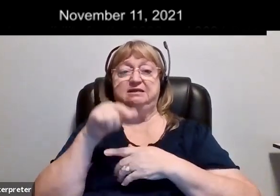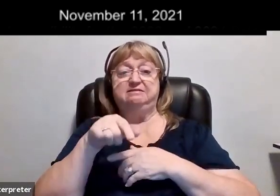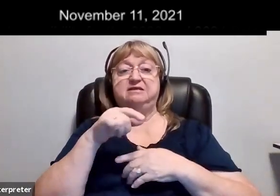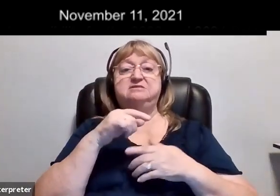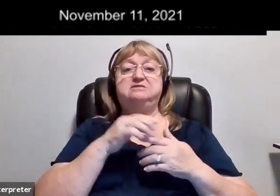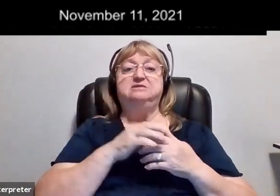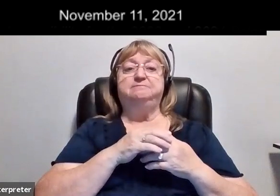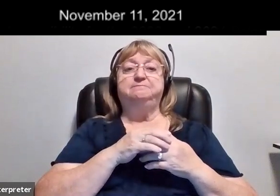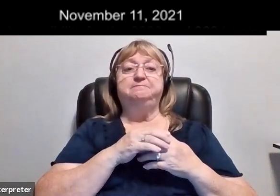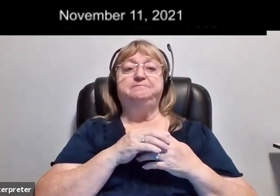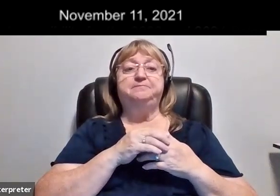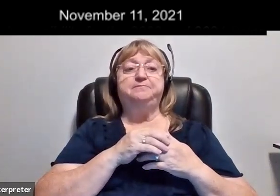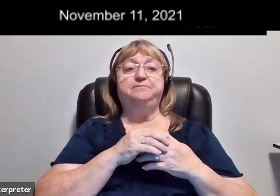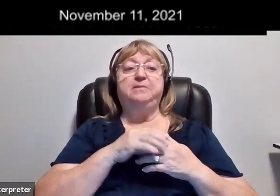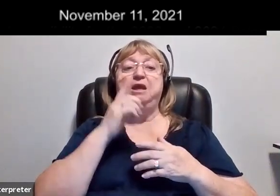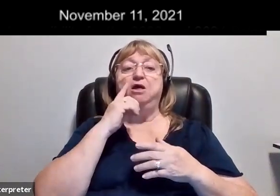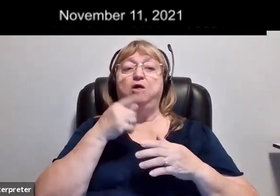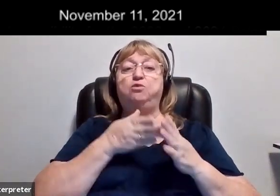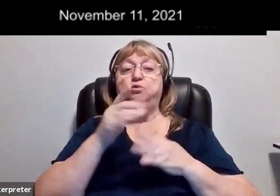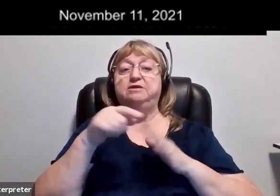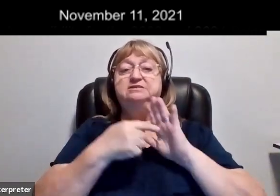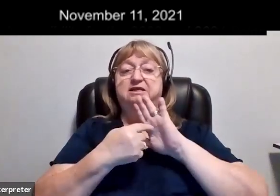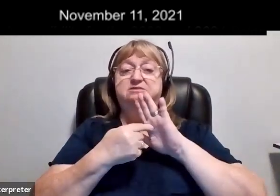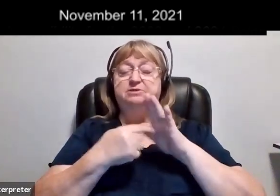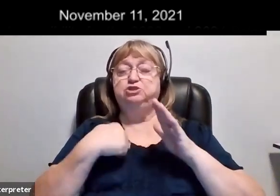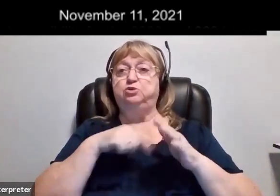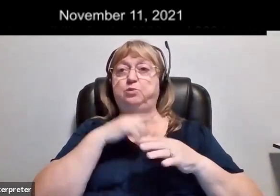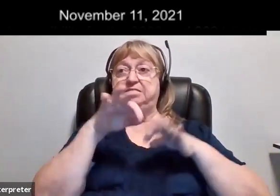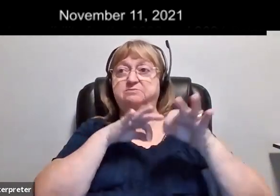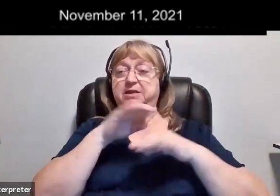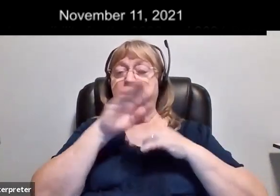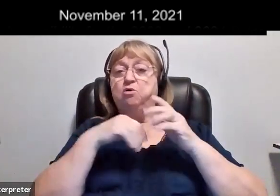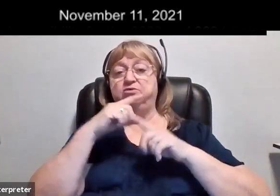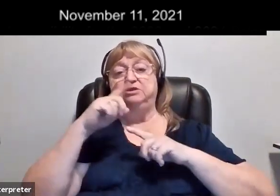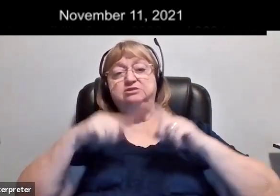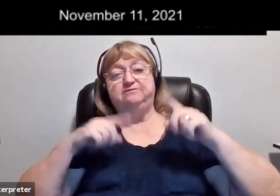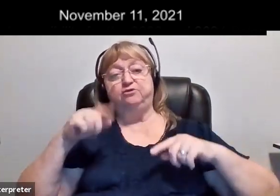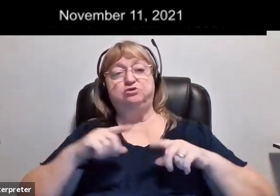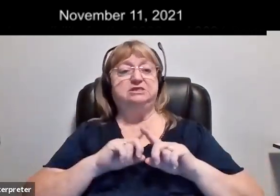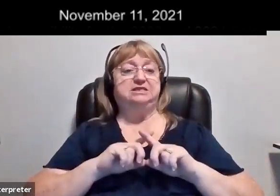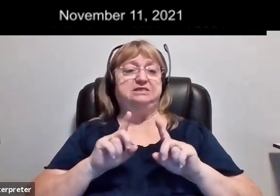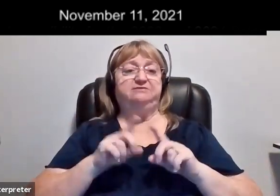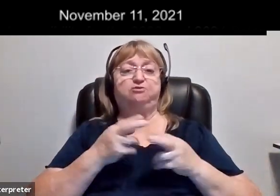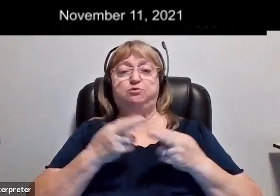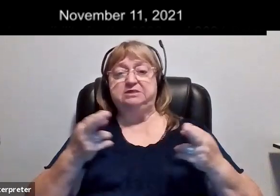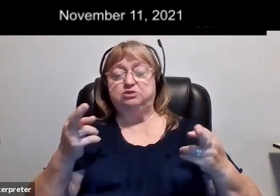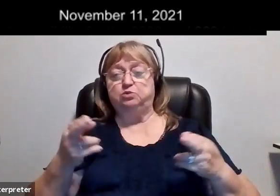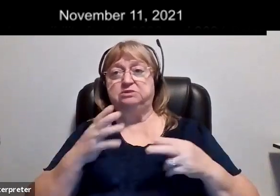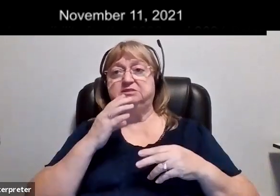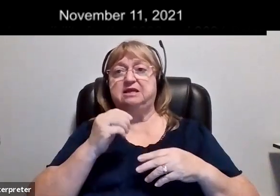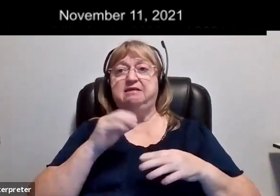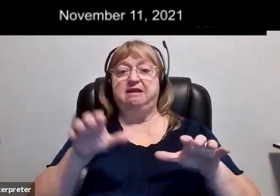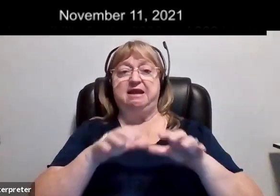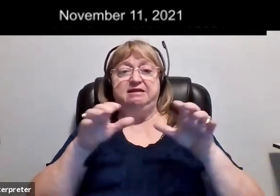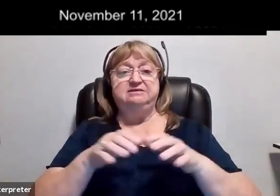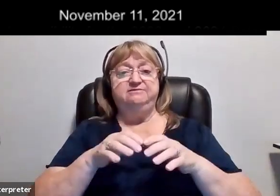a virtual tour of the exhibition and explain all the diverse, all the different resources and activities